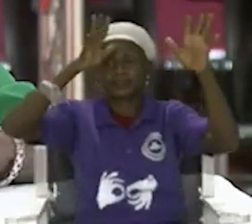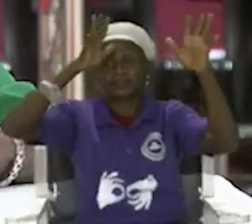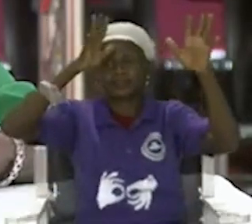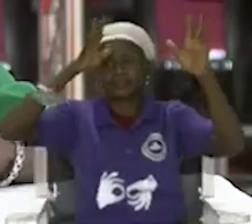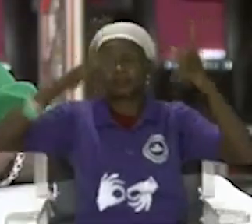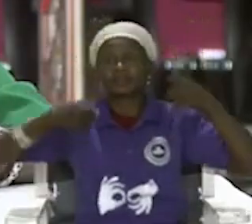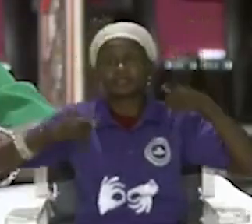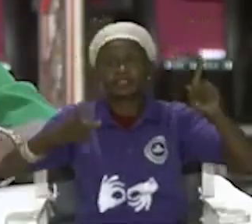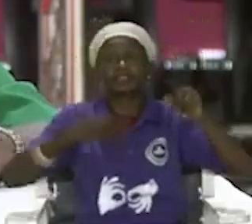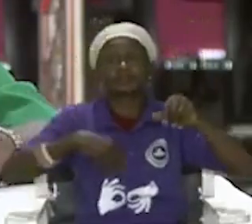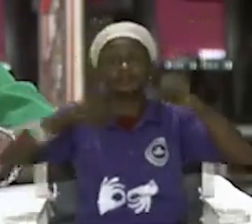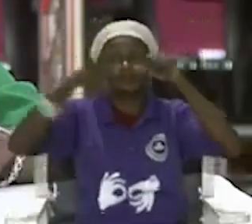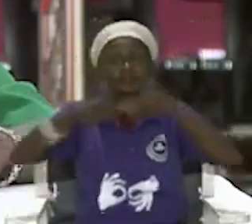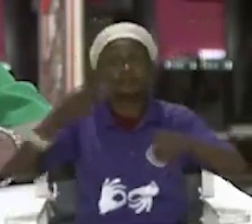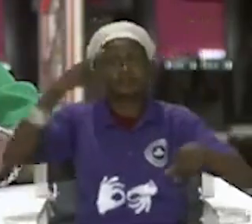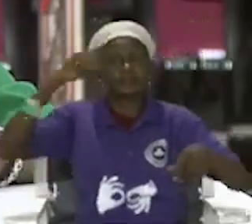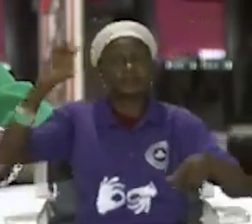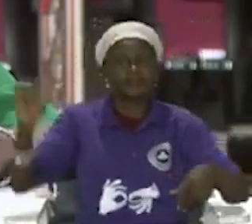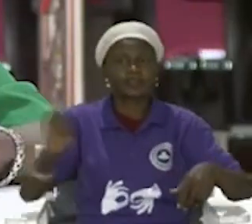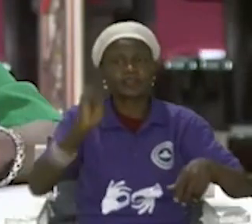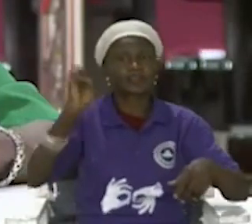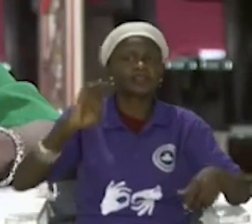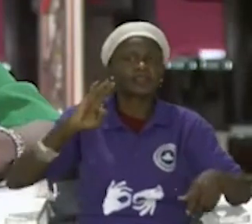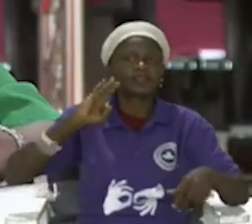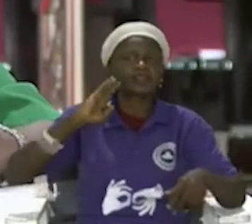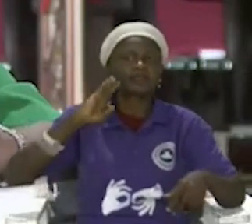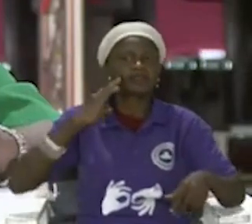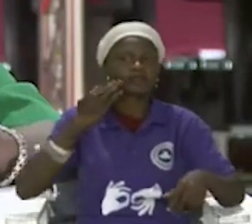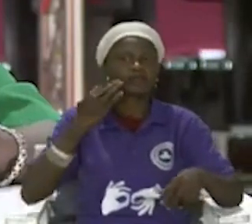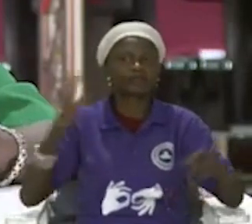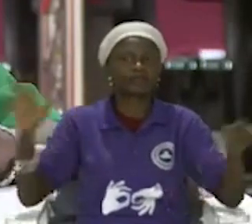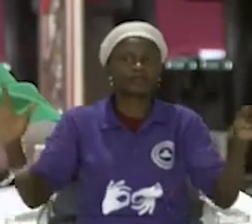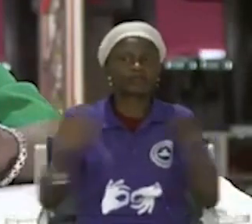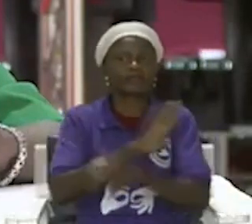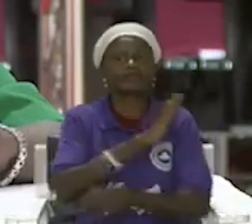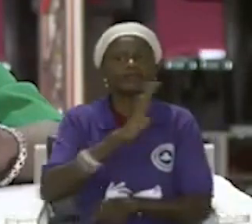let me remain forever fruitful.